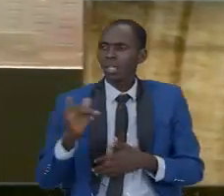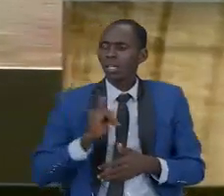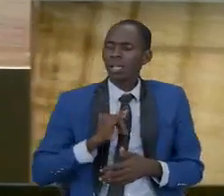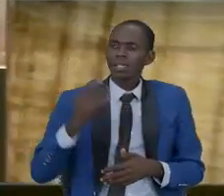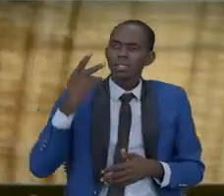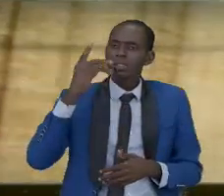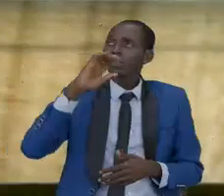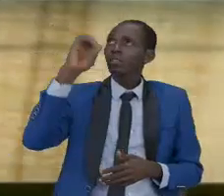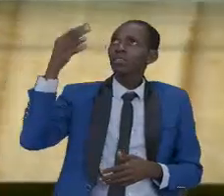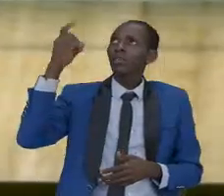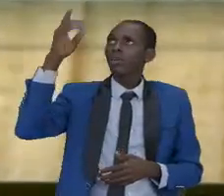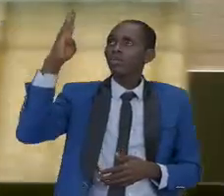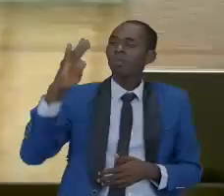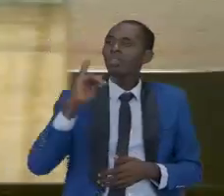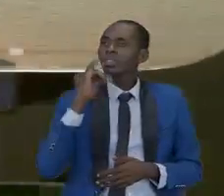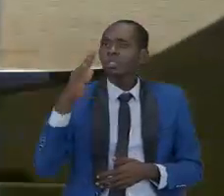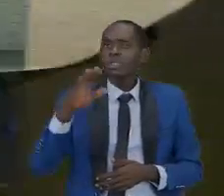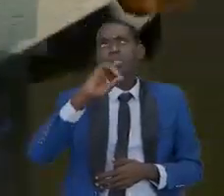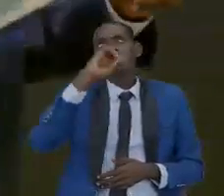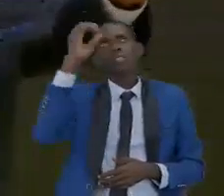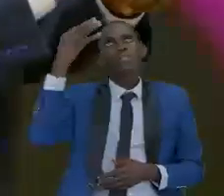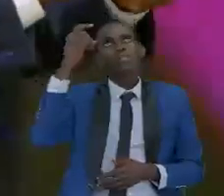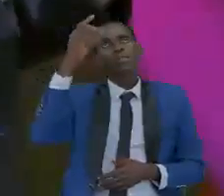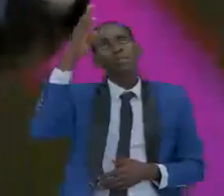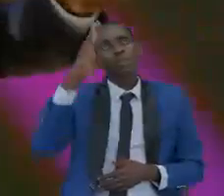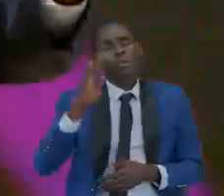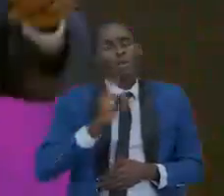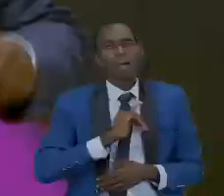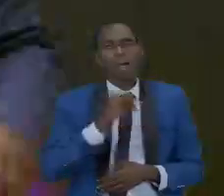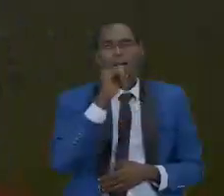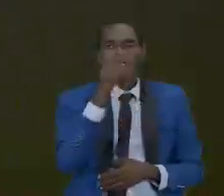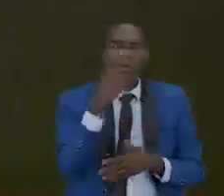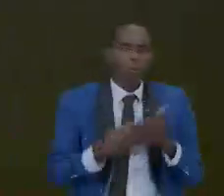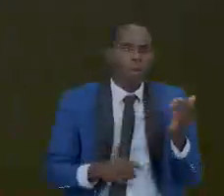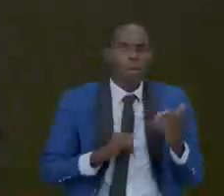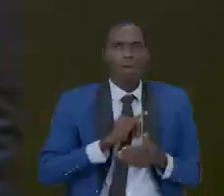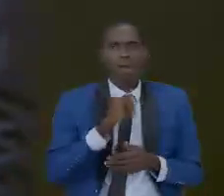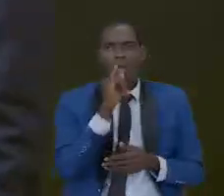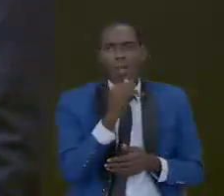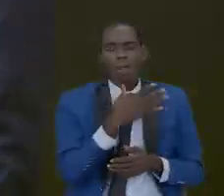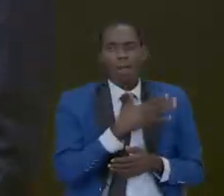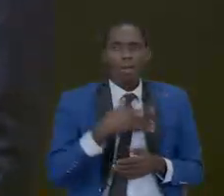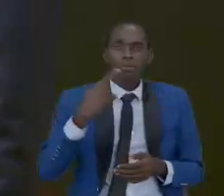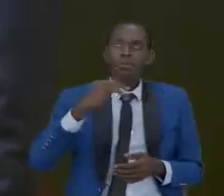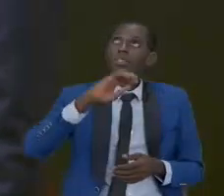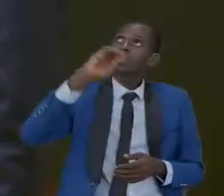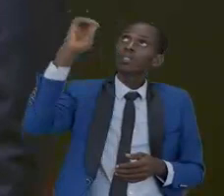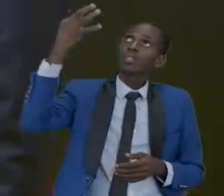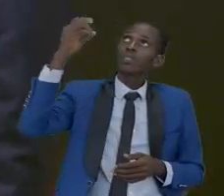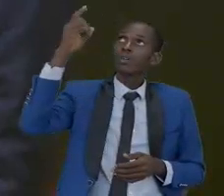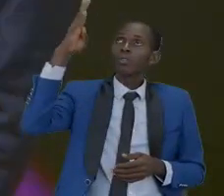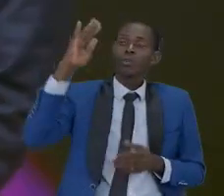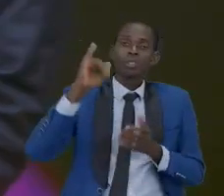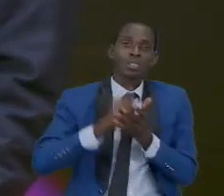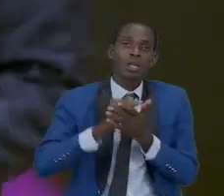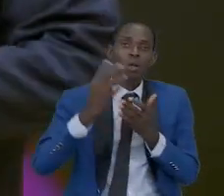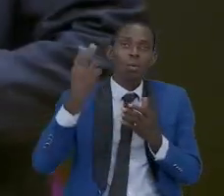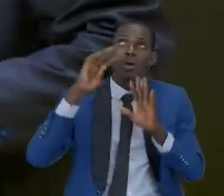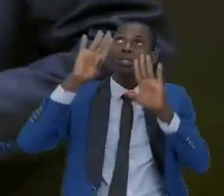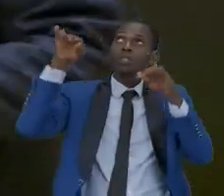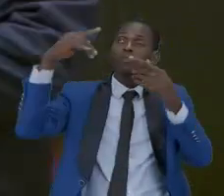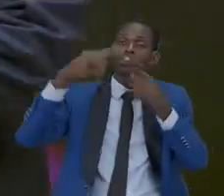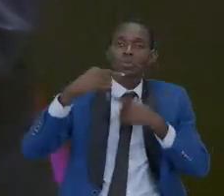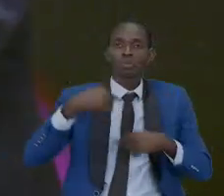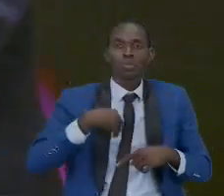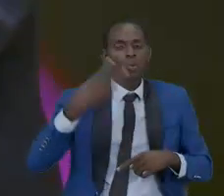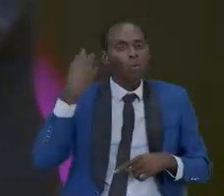problem the grace of God but the grace of God I am what I am and the grace of God that was given to me was